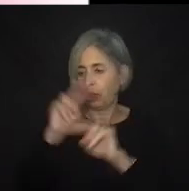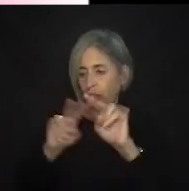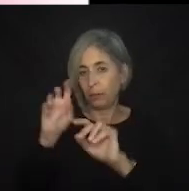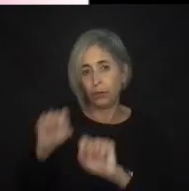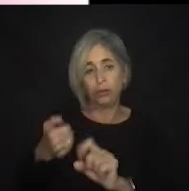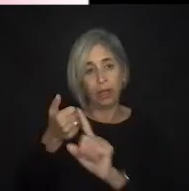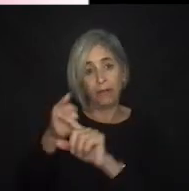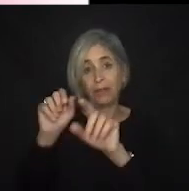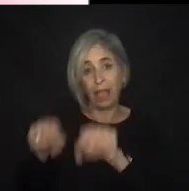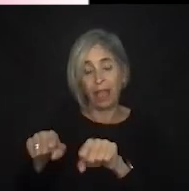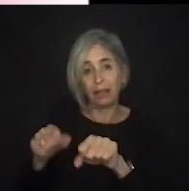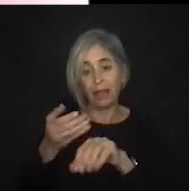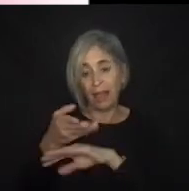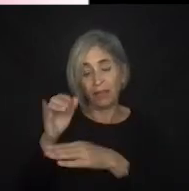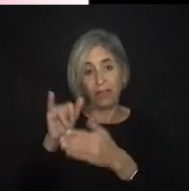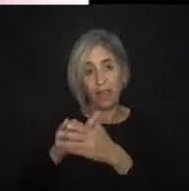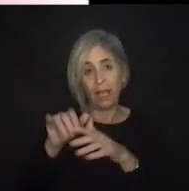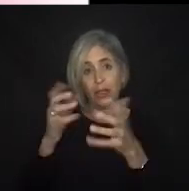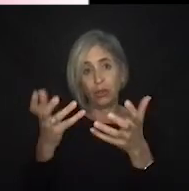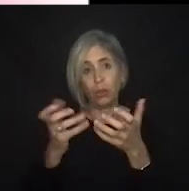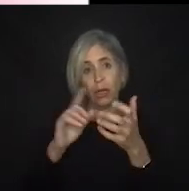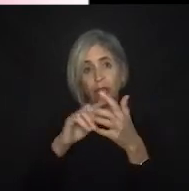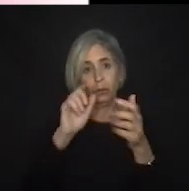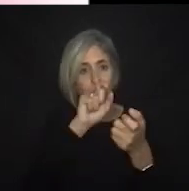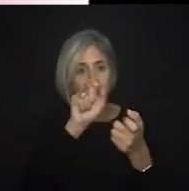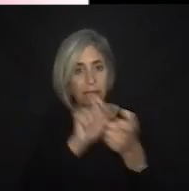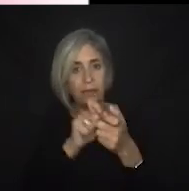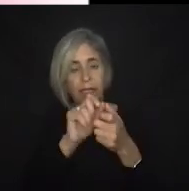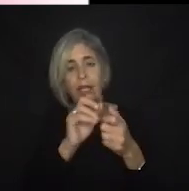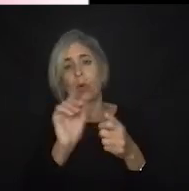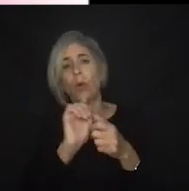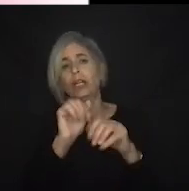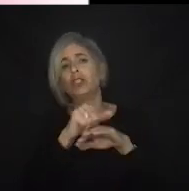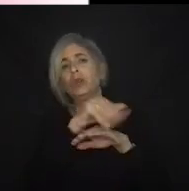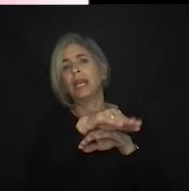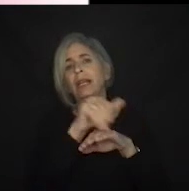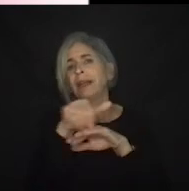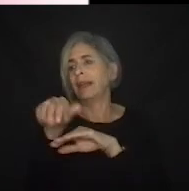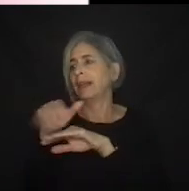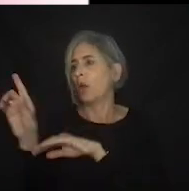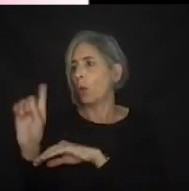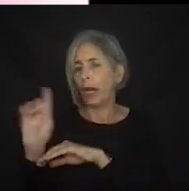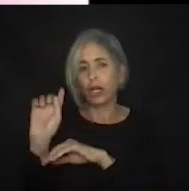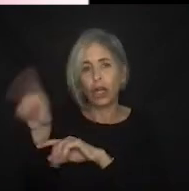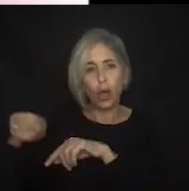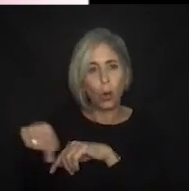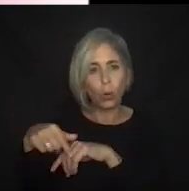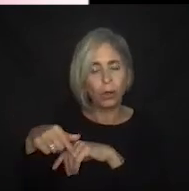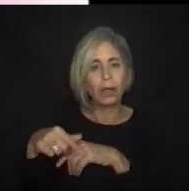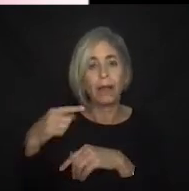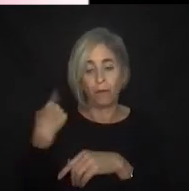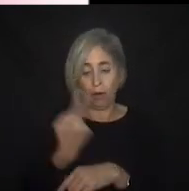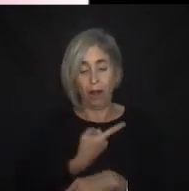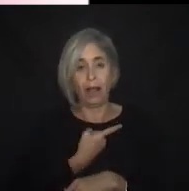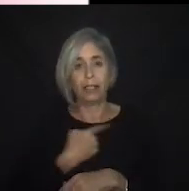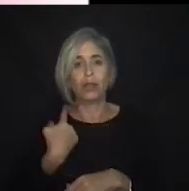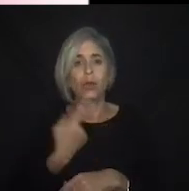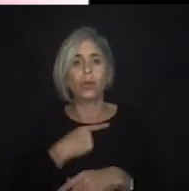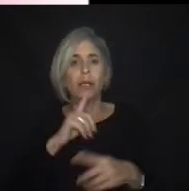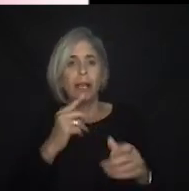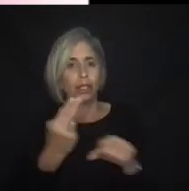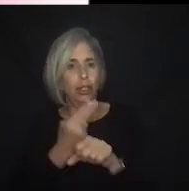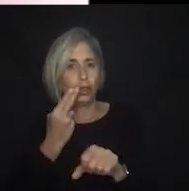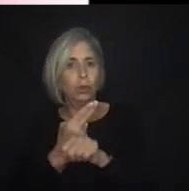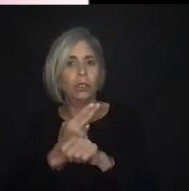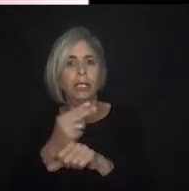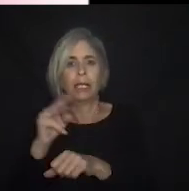up. And after that, you also want to specify the destination that you are sending that data to. So for us, we are